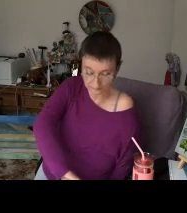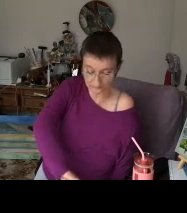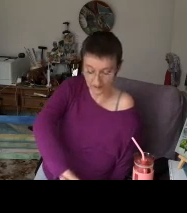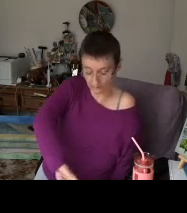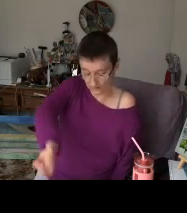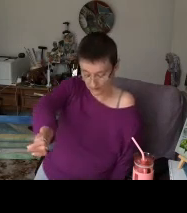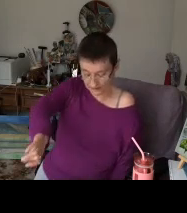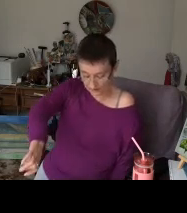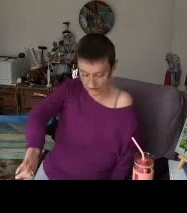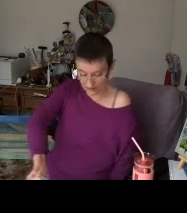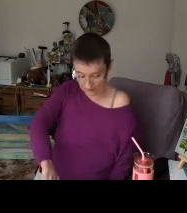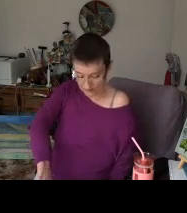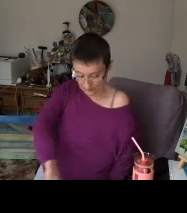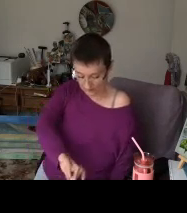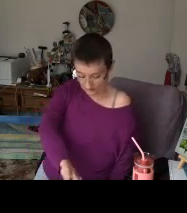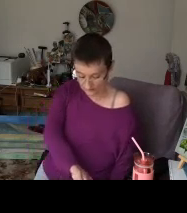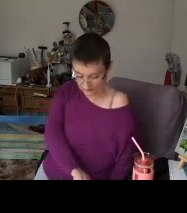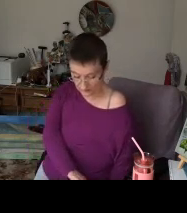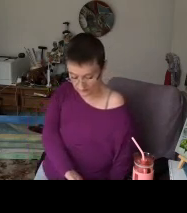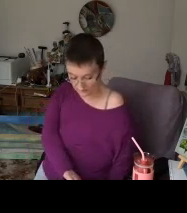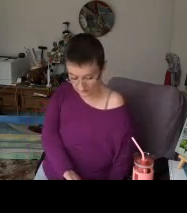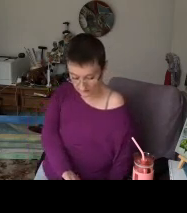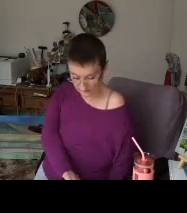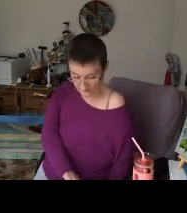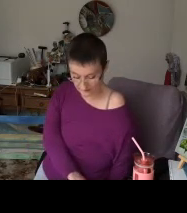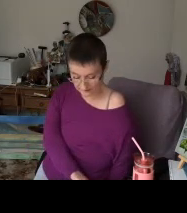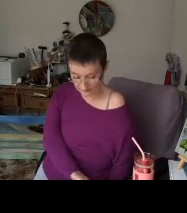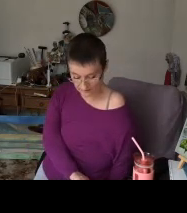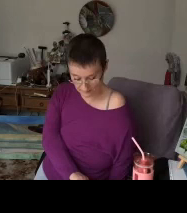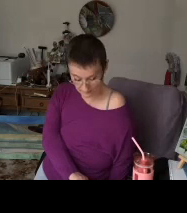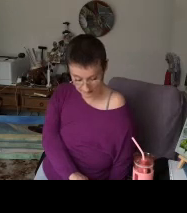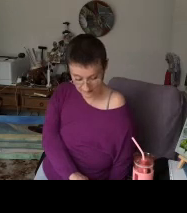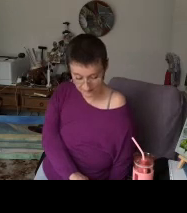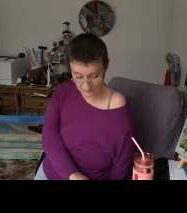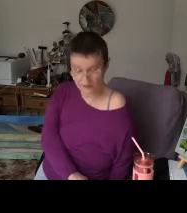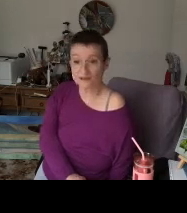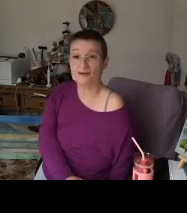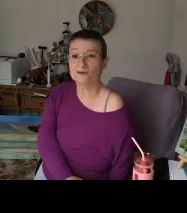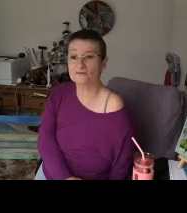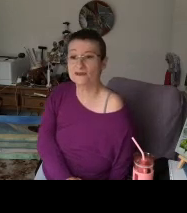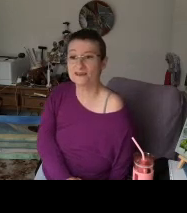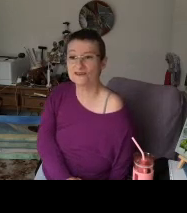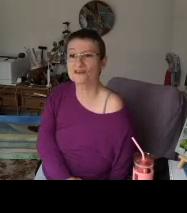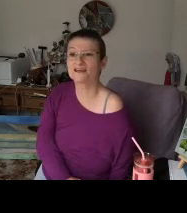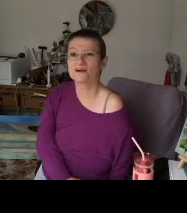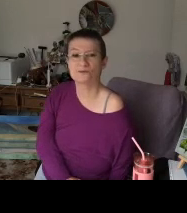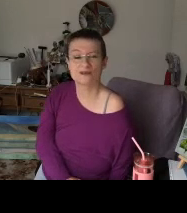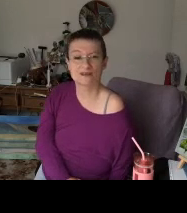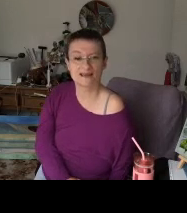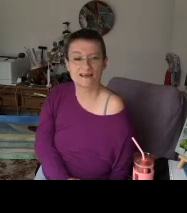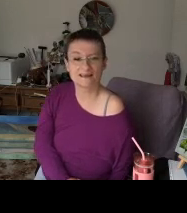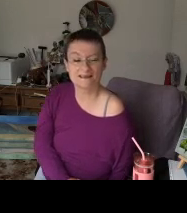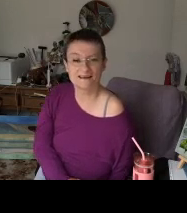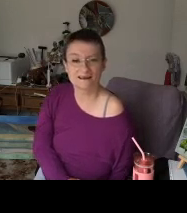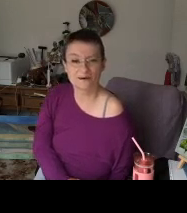place to go because of the COVID thing going on. And I'm gonna finish